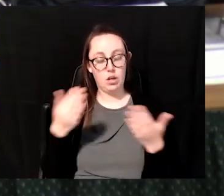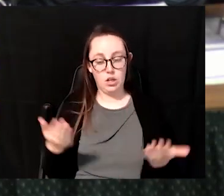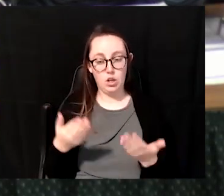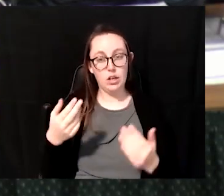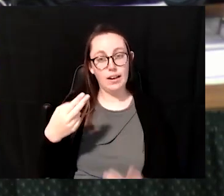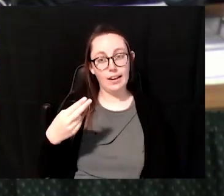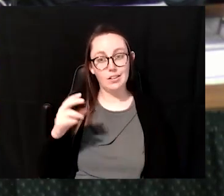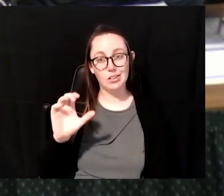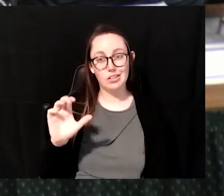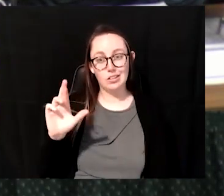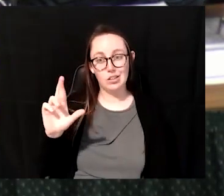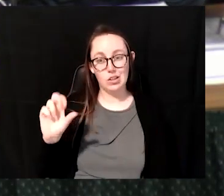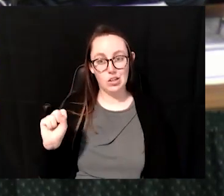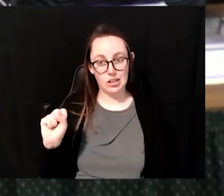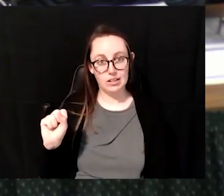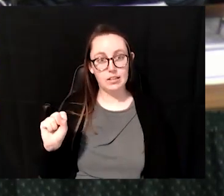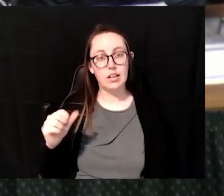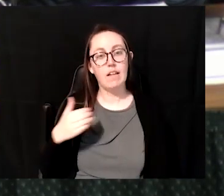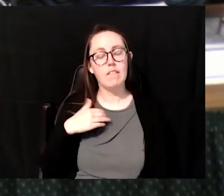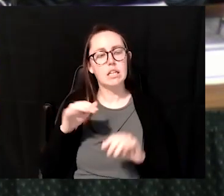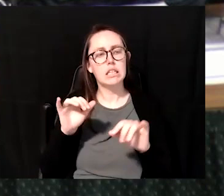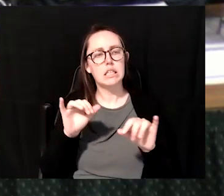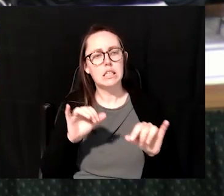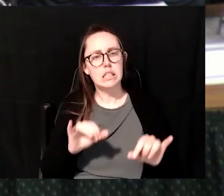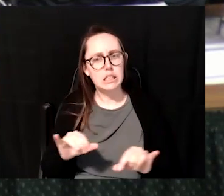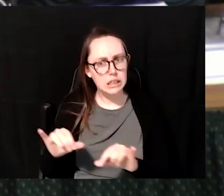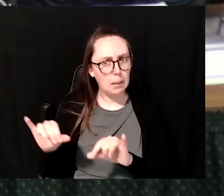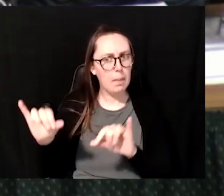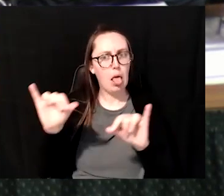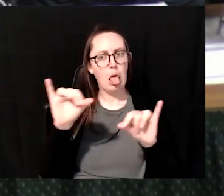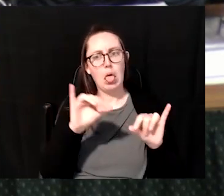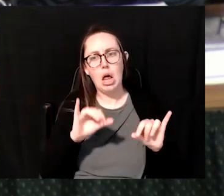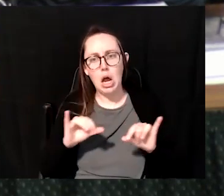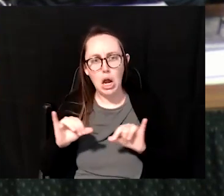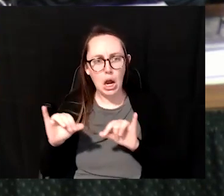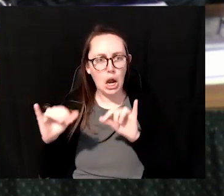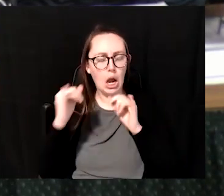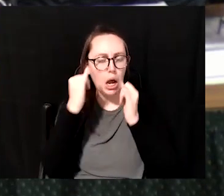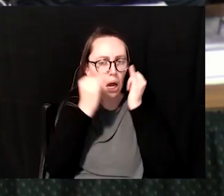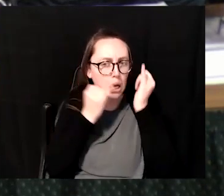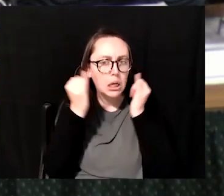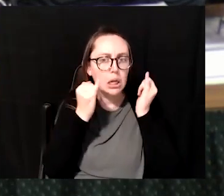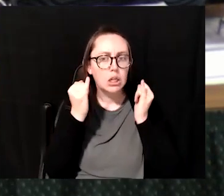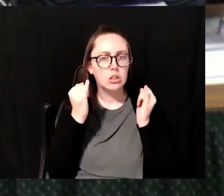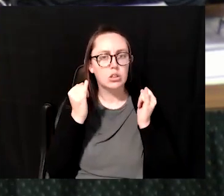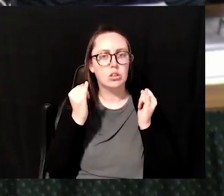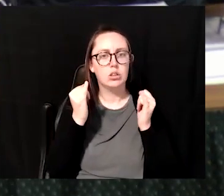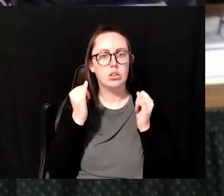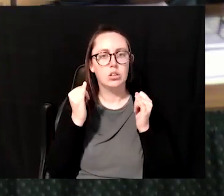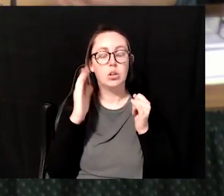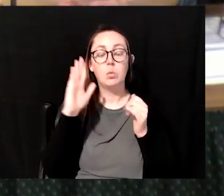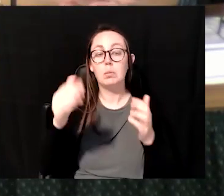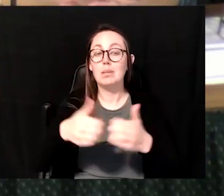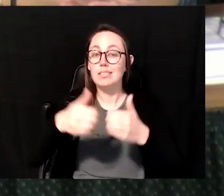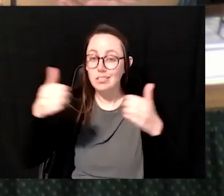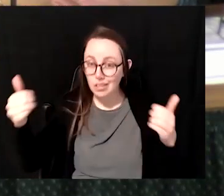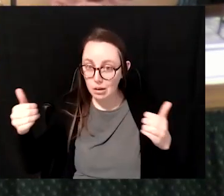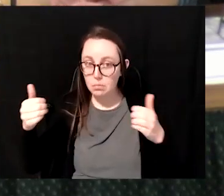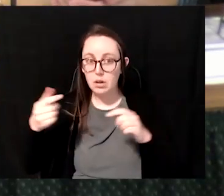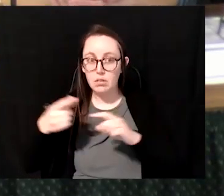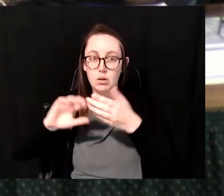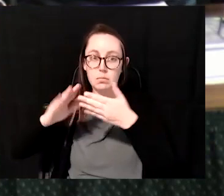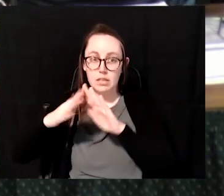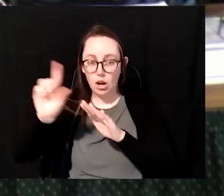variety of similar sounding uh things that would be actually outside of town government but working with town